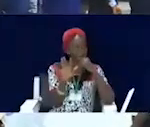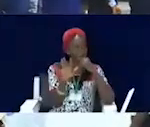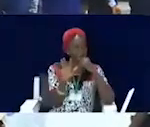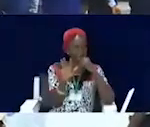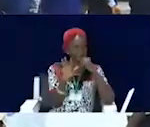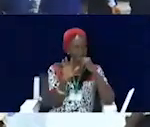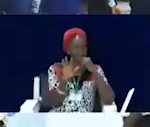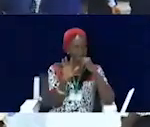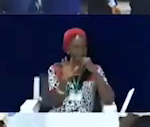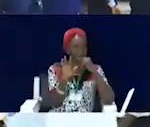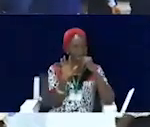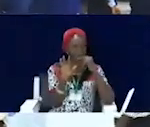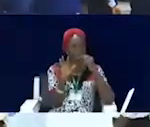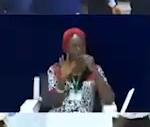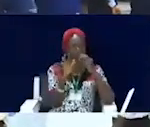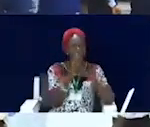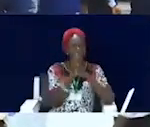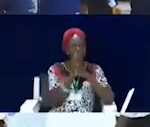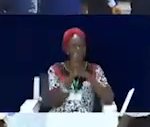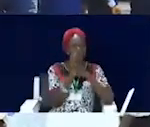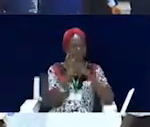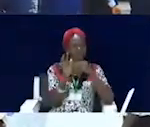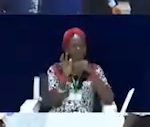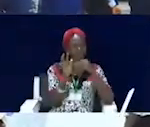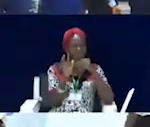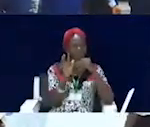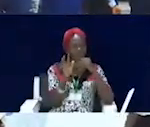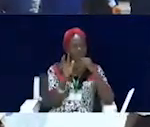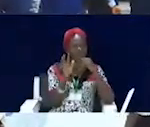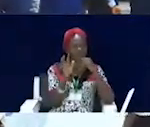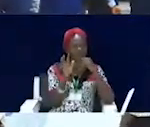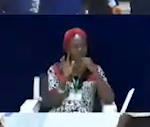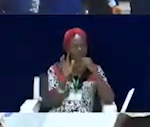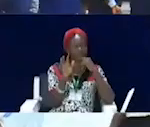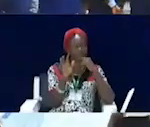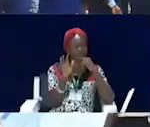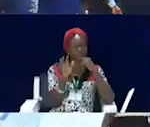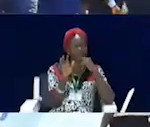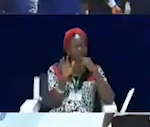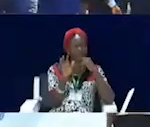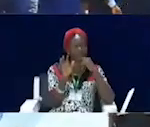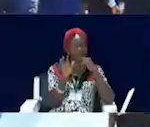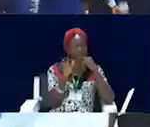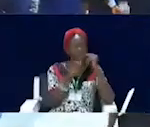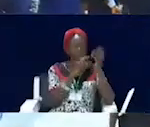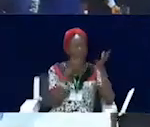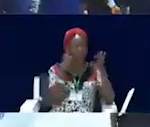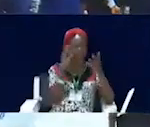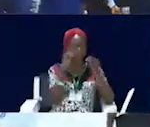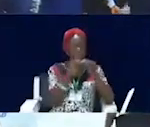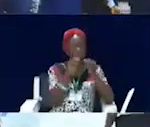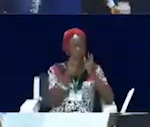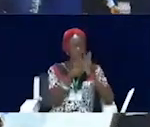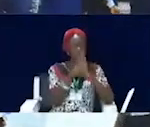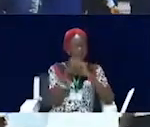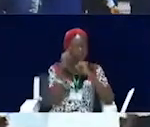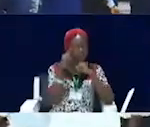Yeah, I see you. Now wait for one more minute for